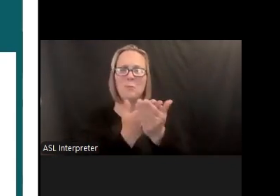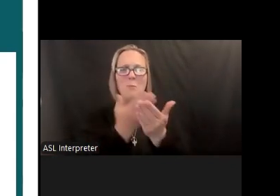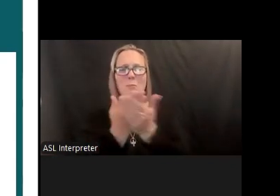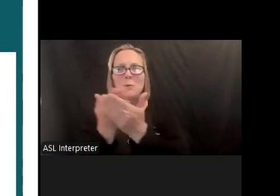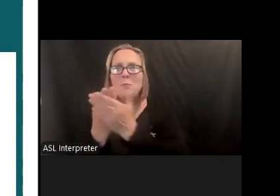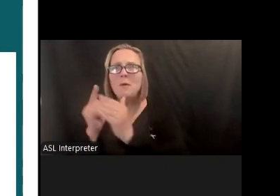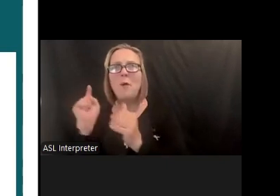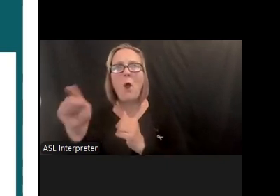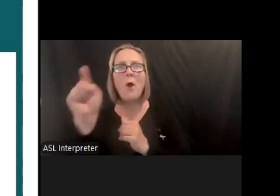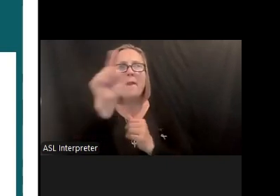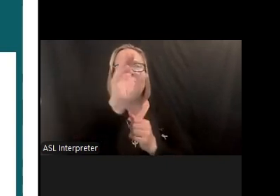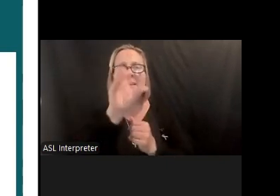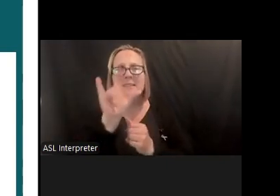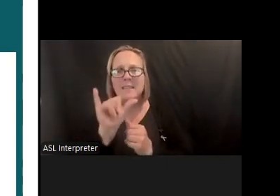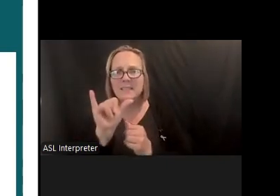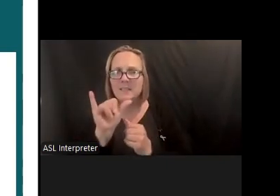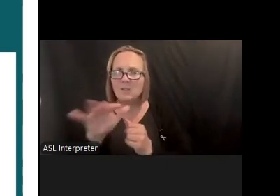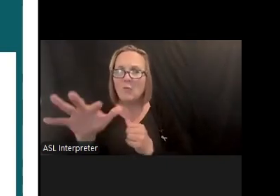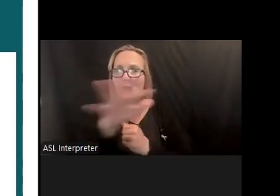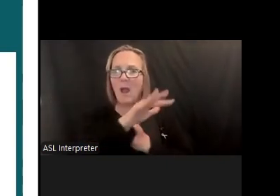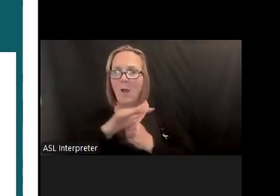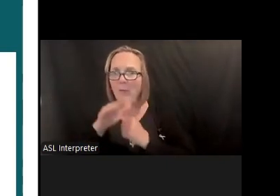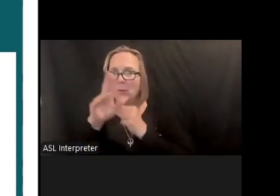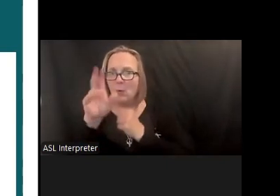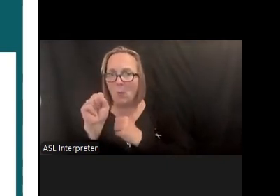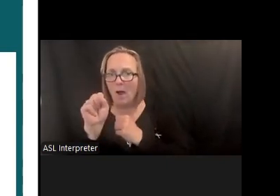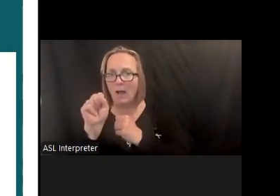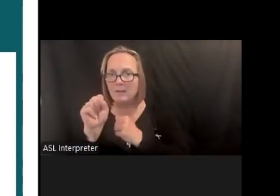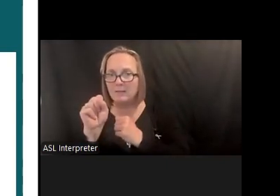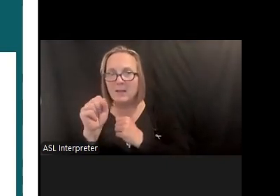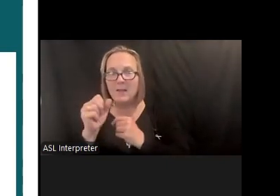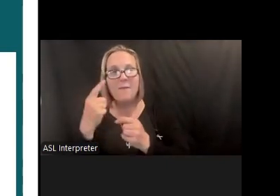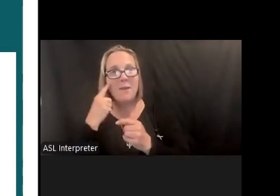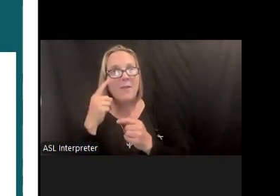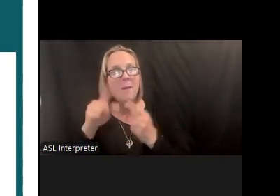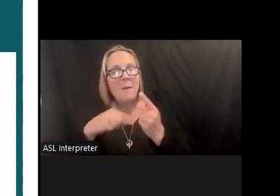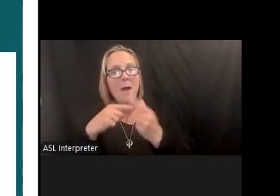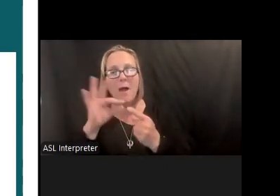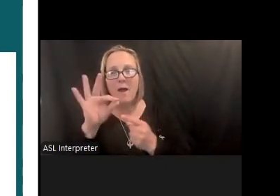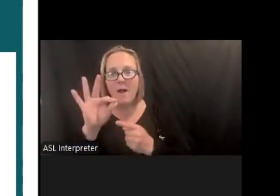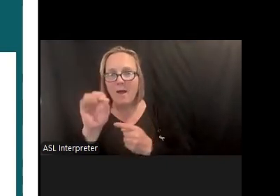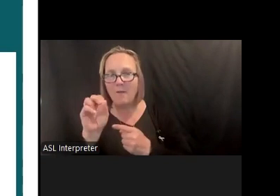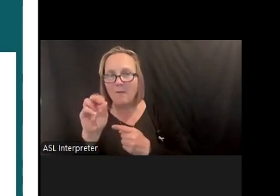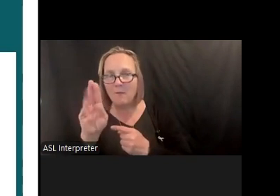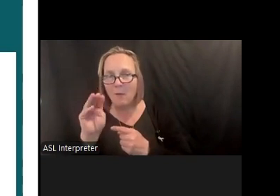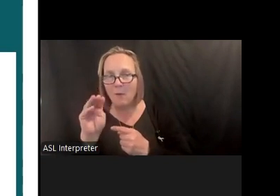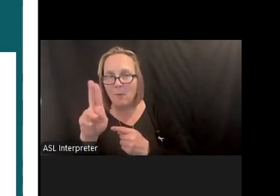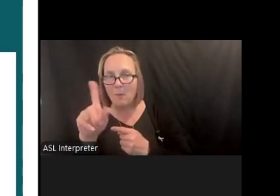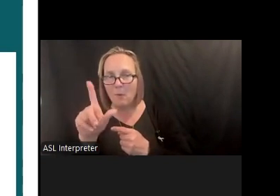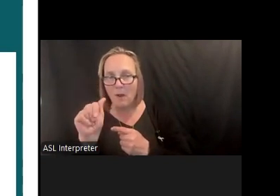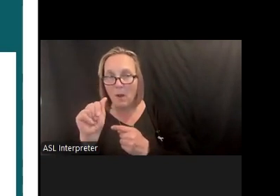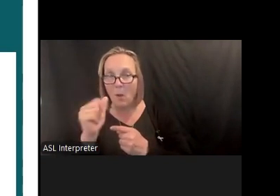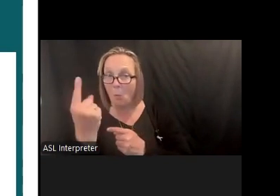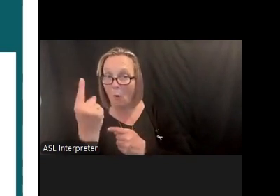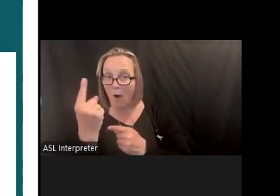States, especially with the Formula One race that has started in Las Vegas, that was thought people had